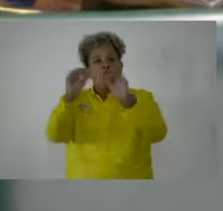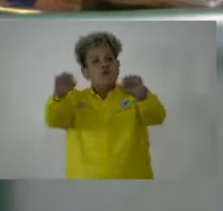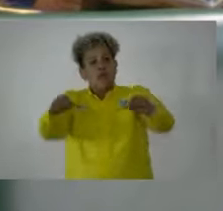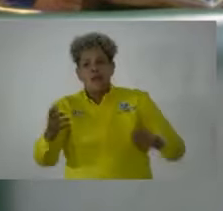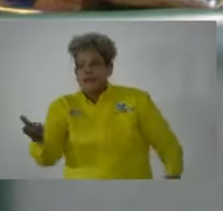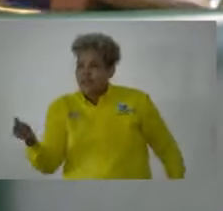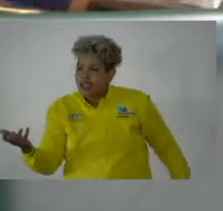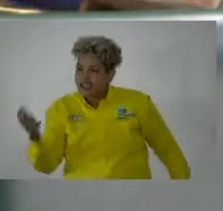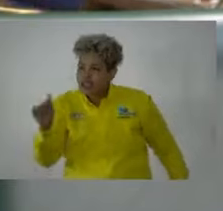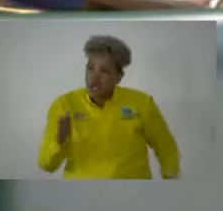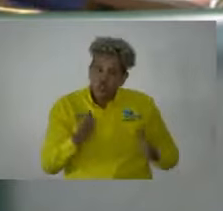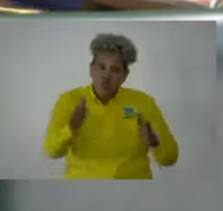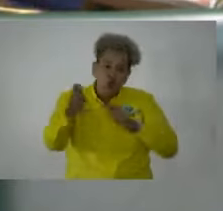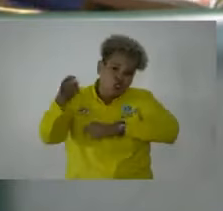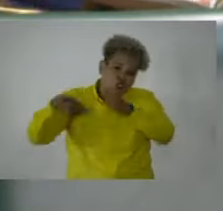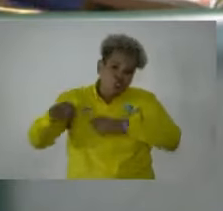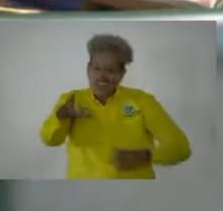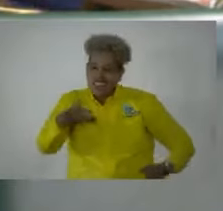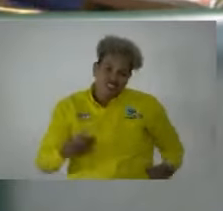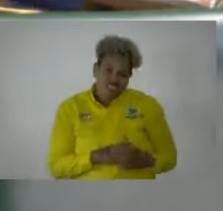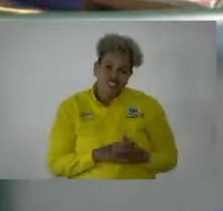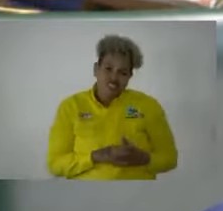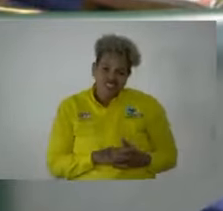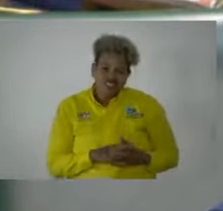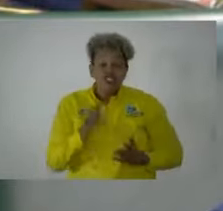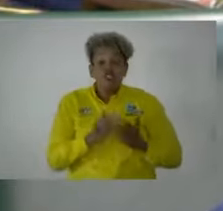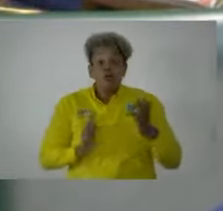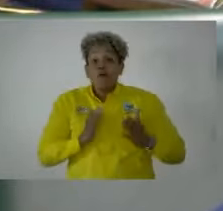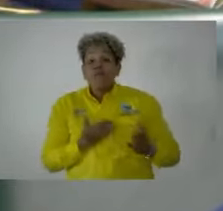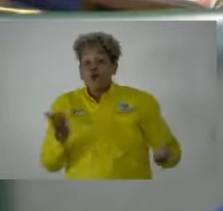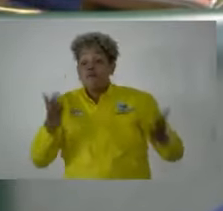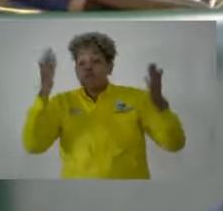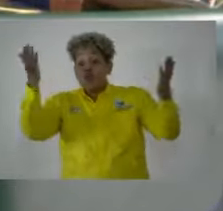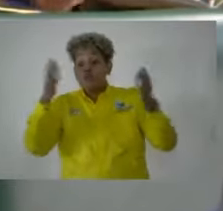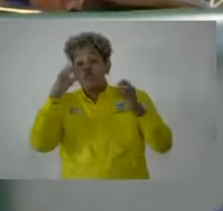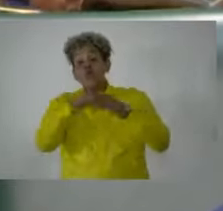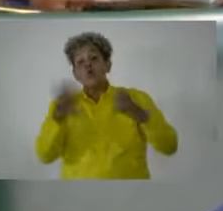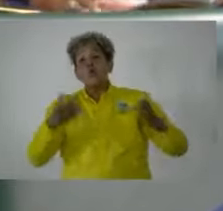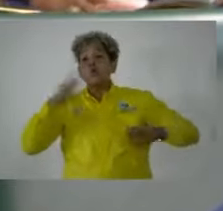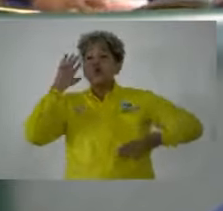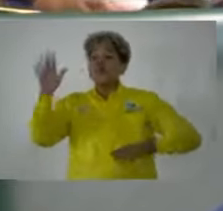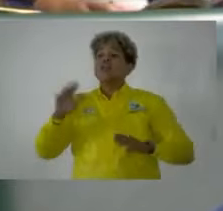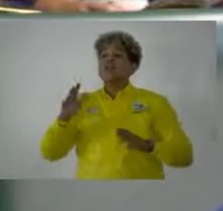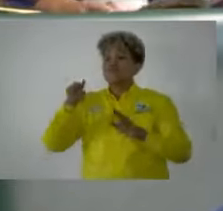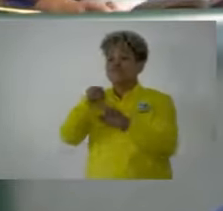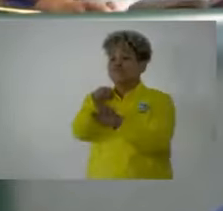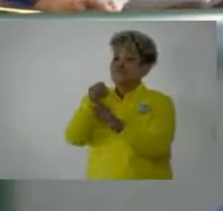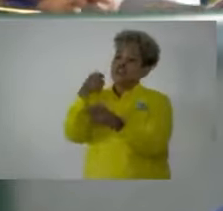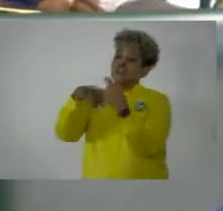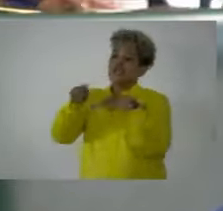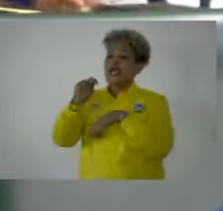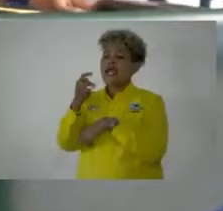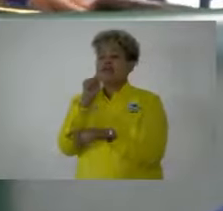So that must be the road to change. And some of our proposals include: we will repurpose the NHT to